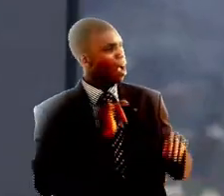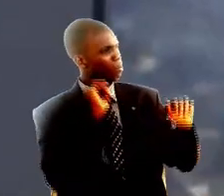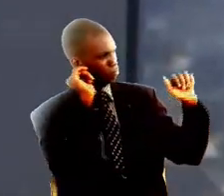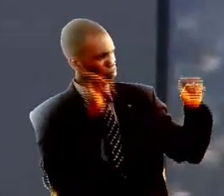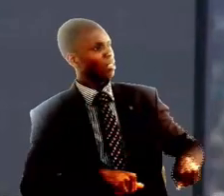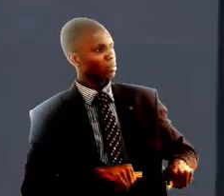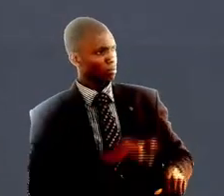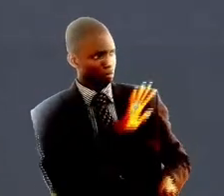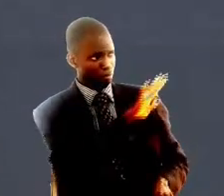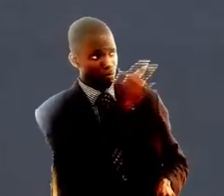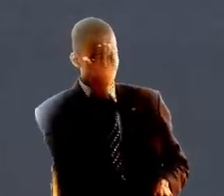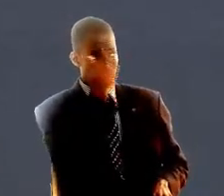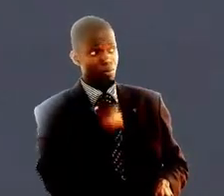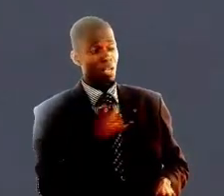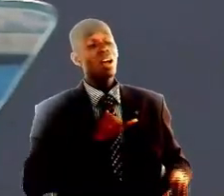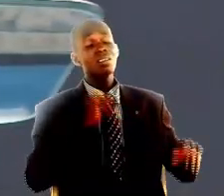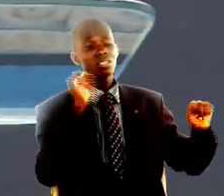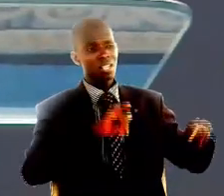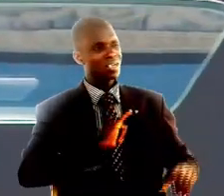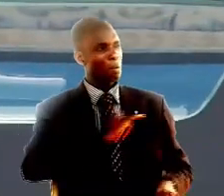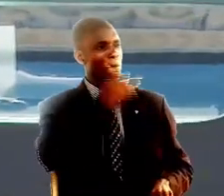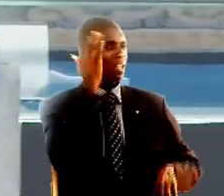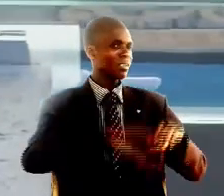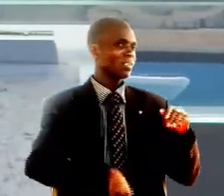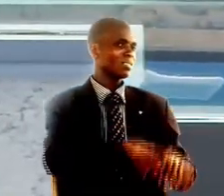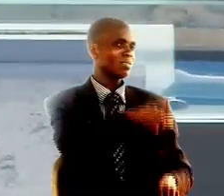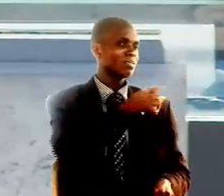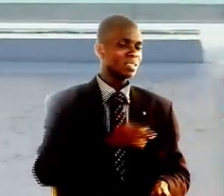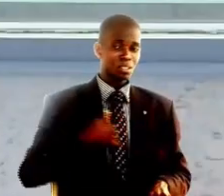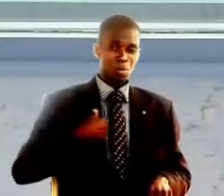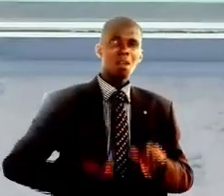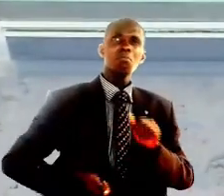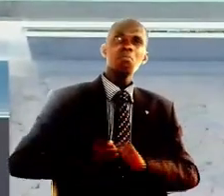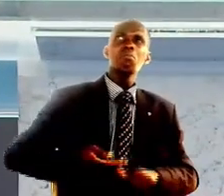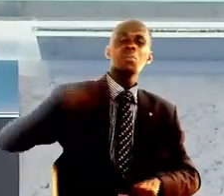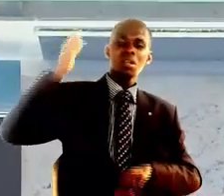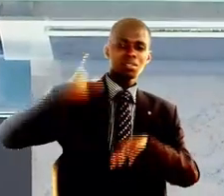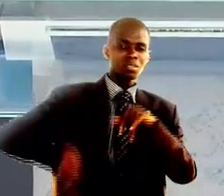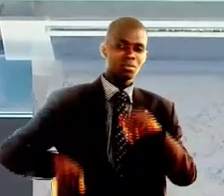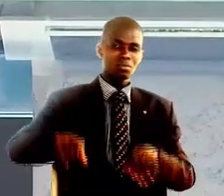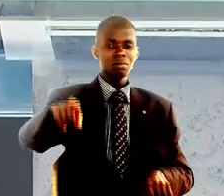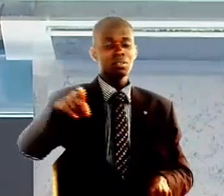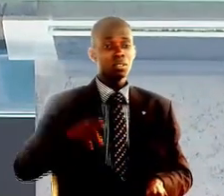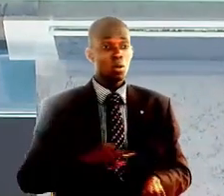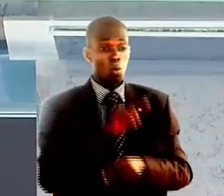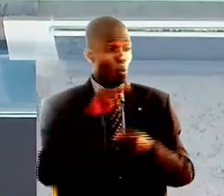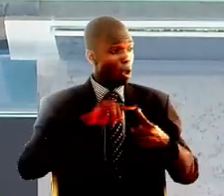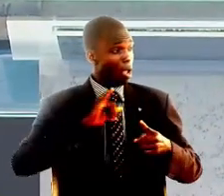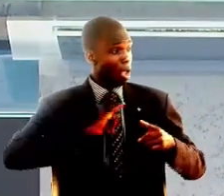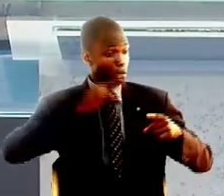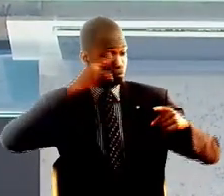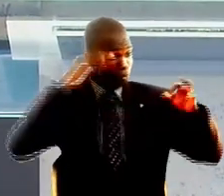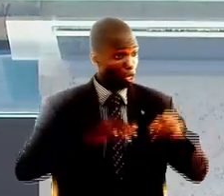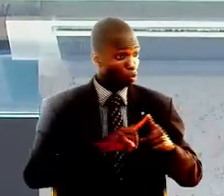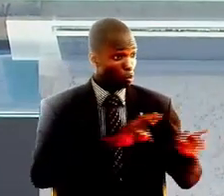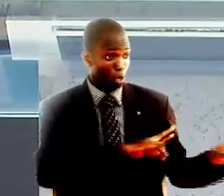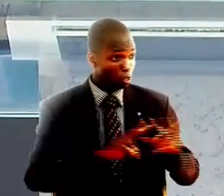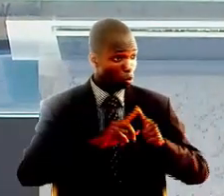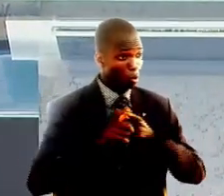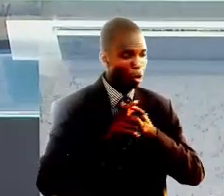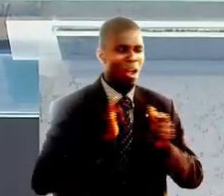I can do that. I'm better than that person. I'm higher than that person. When I decide to run, I can